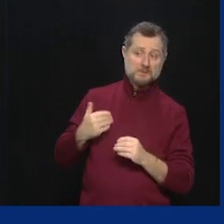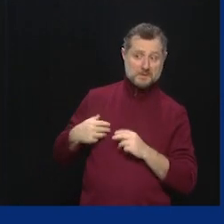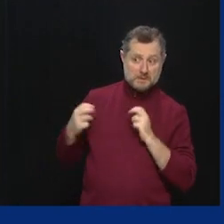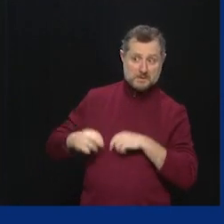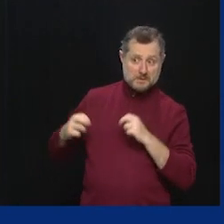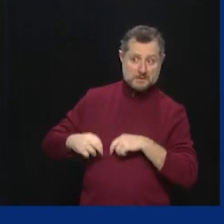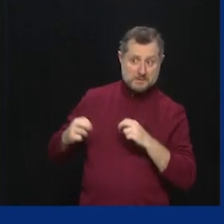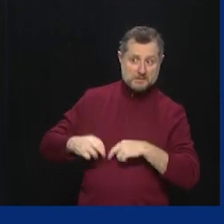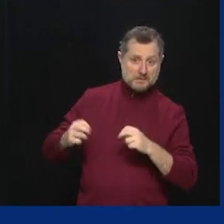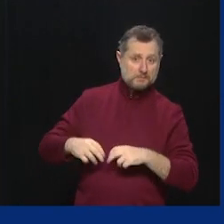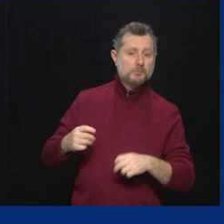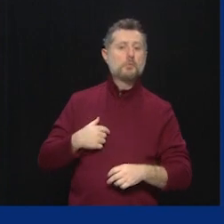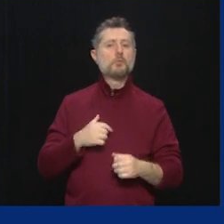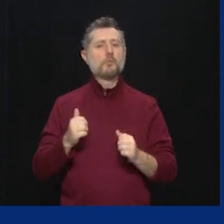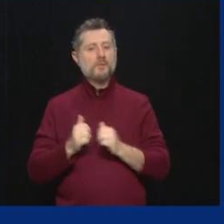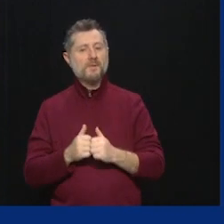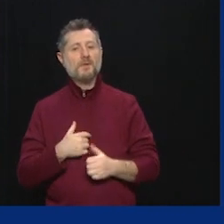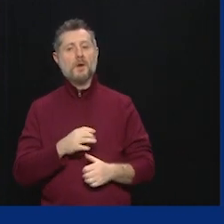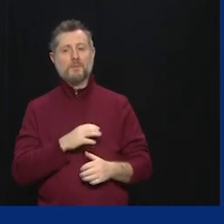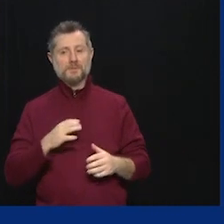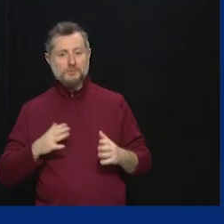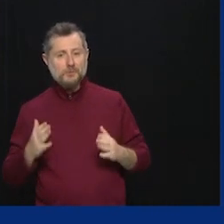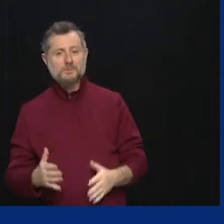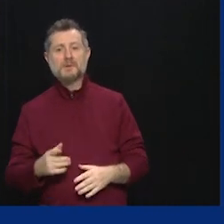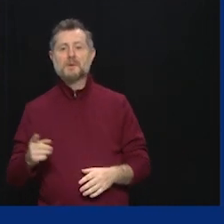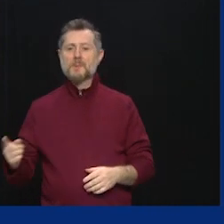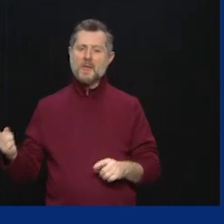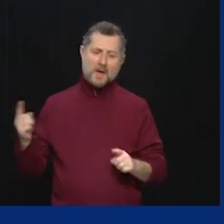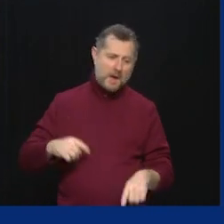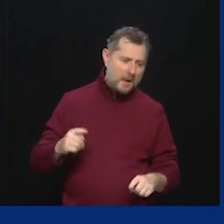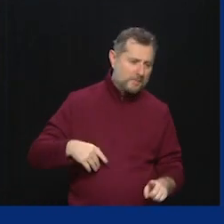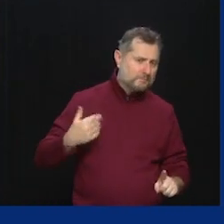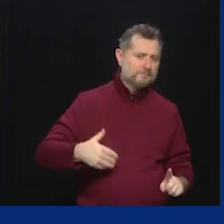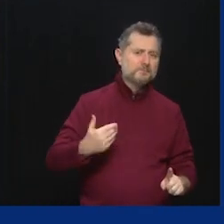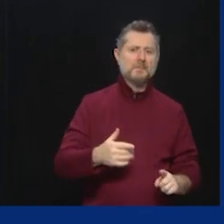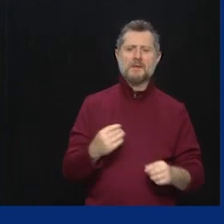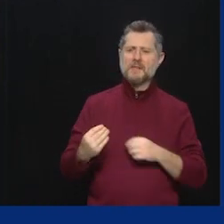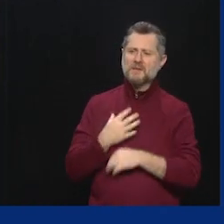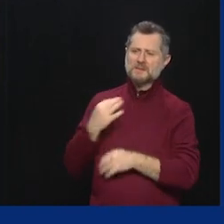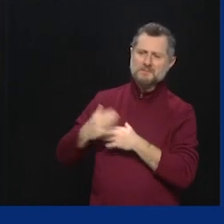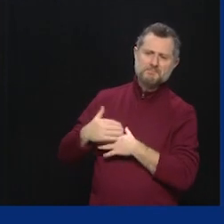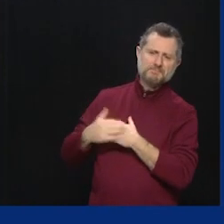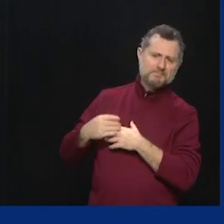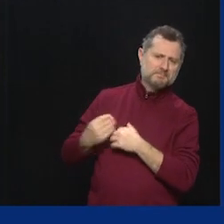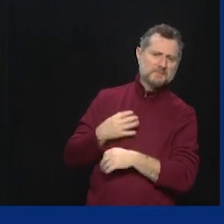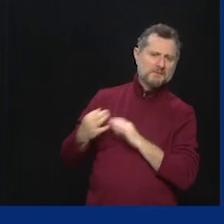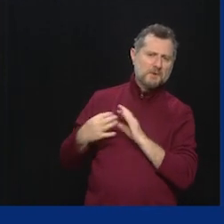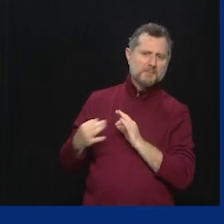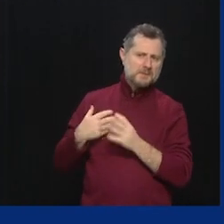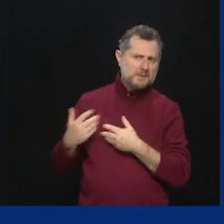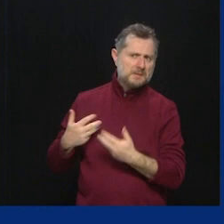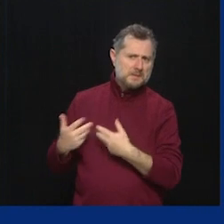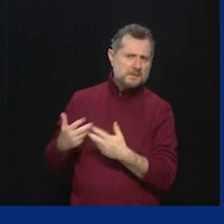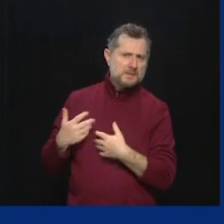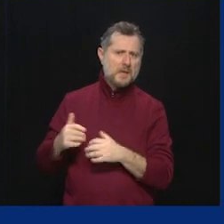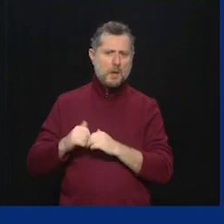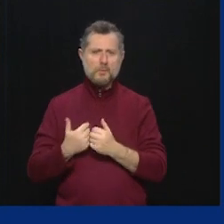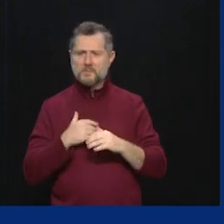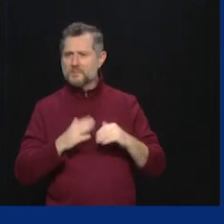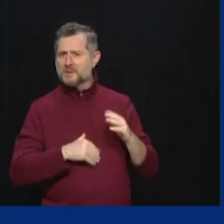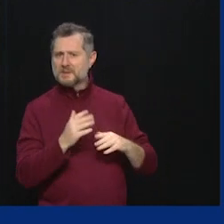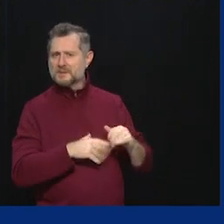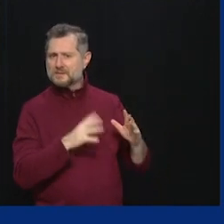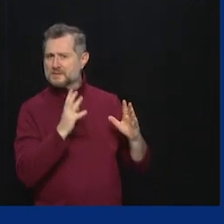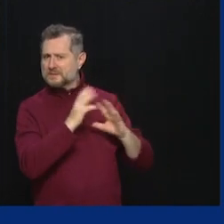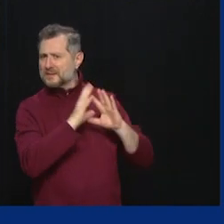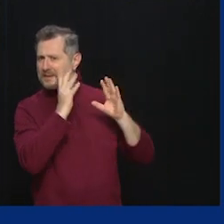office, Commissioner Bettman coming out here, Commissioner Bettman giving us all this advice and input on how to build a world-class facility, working with Tim and his